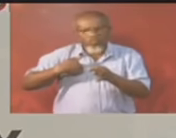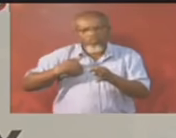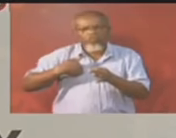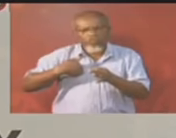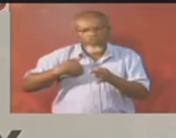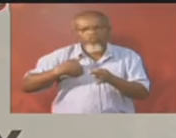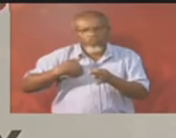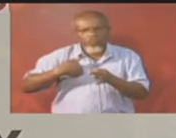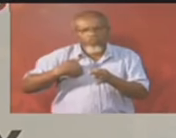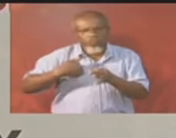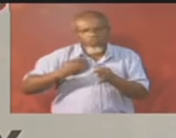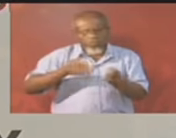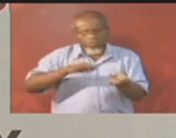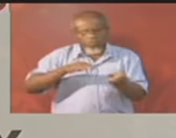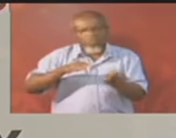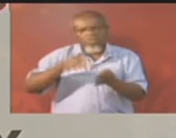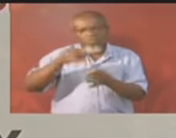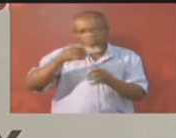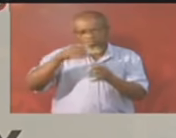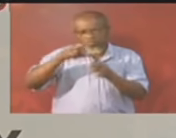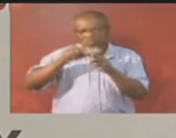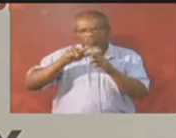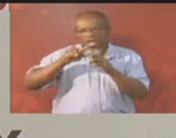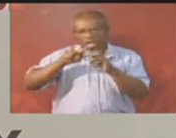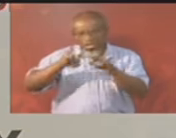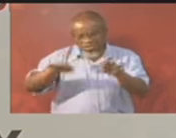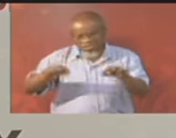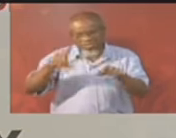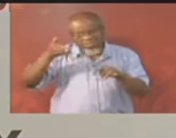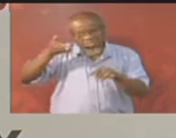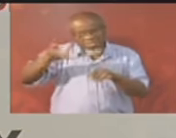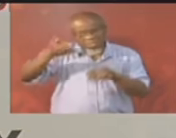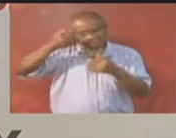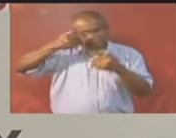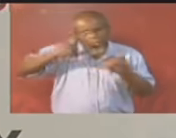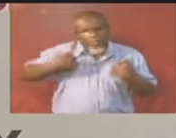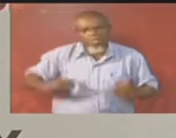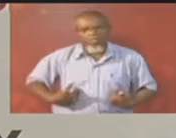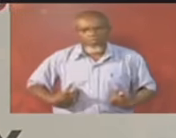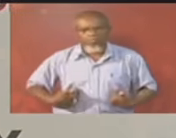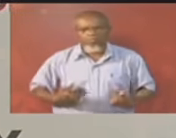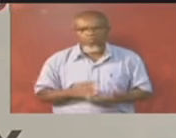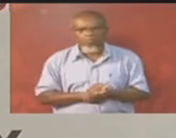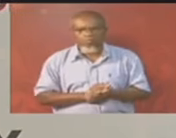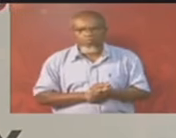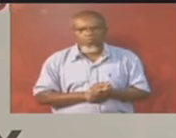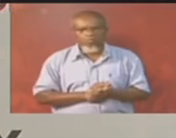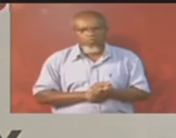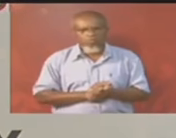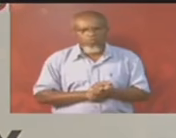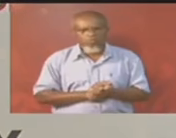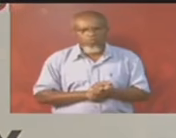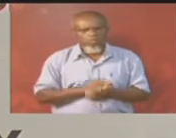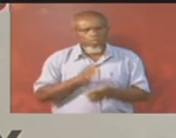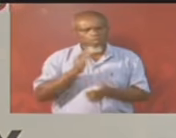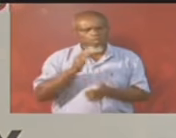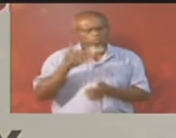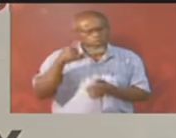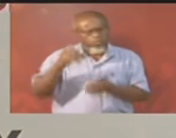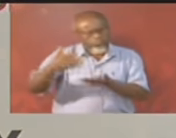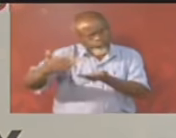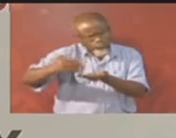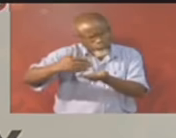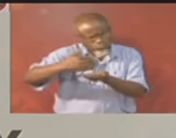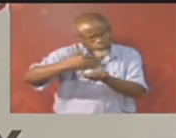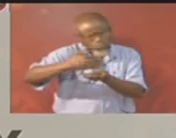excess mortality, and we are updating the figures on that at this point in time. We will be able to make a comment